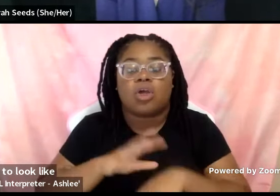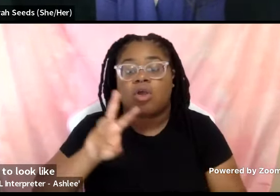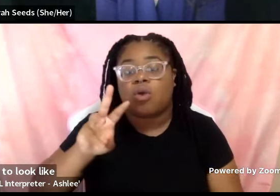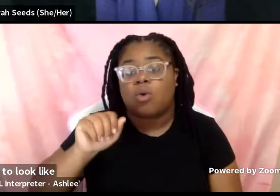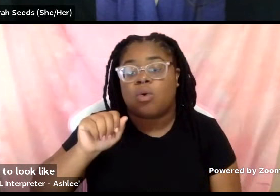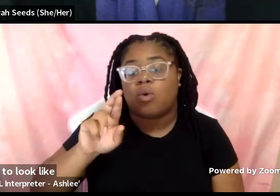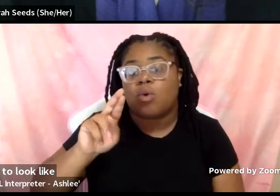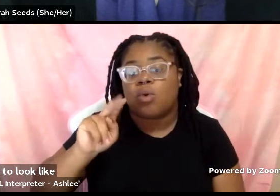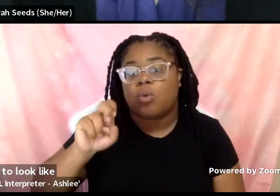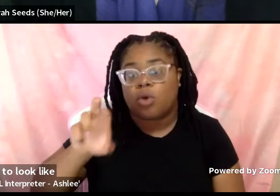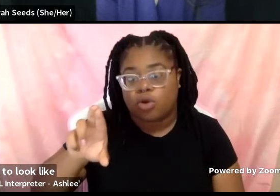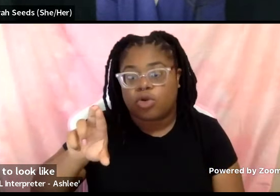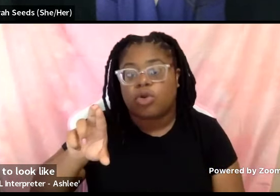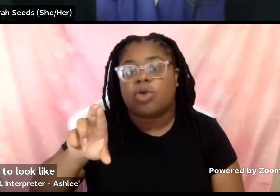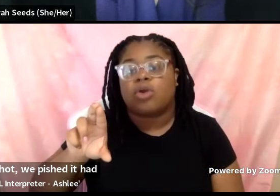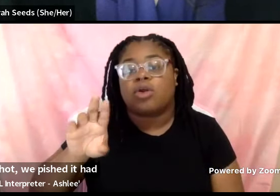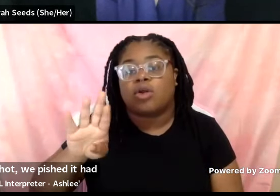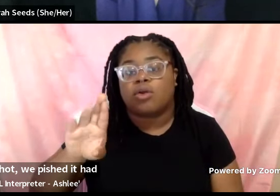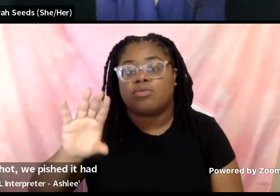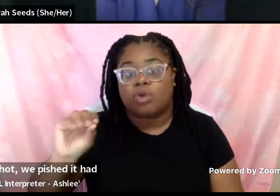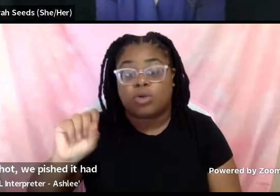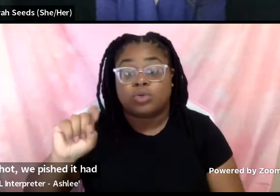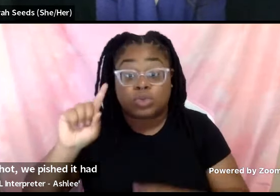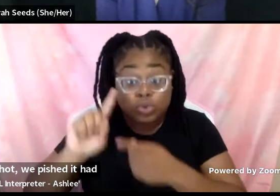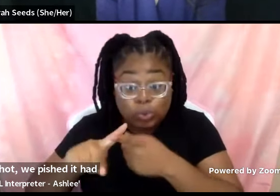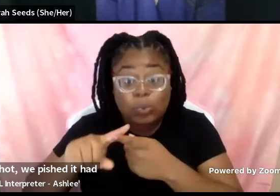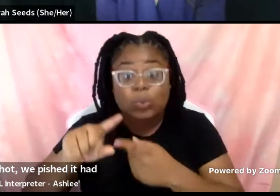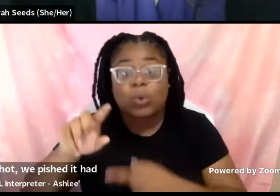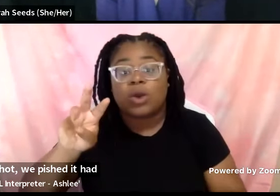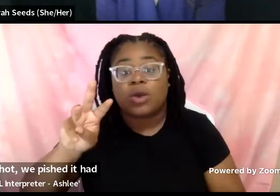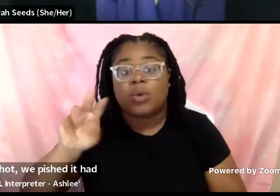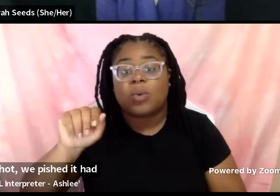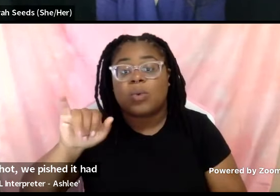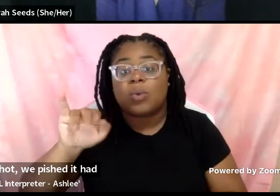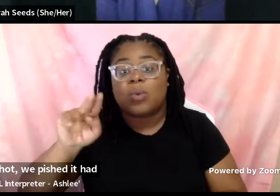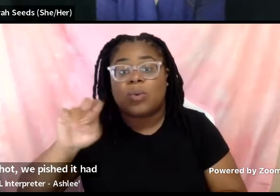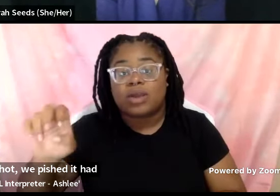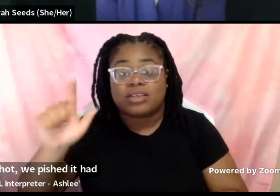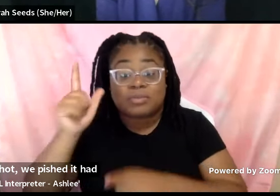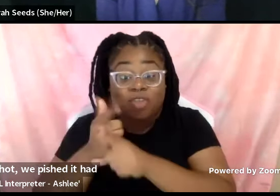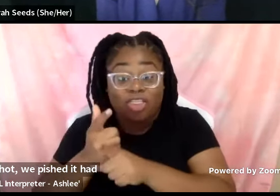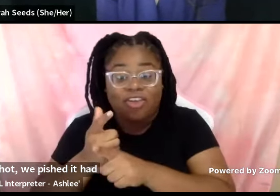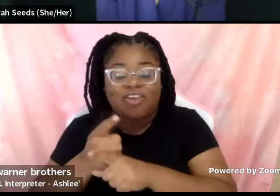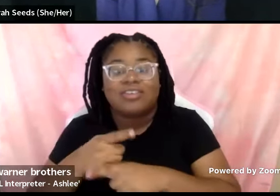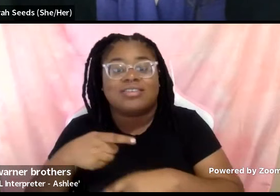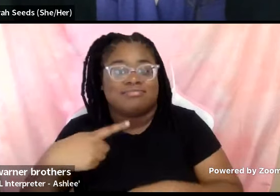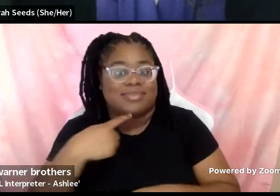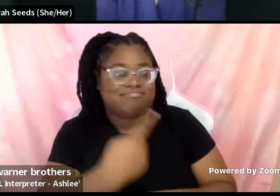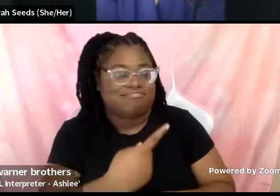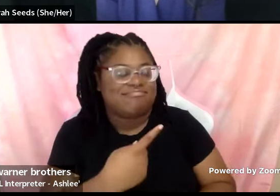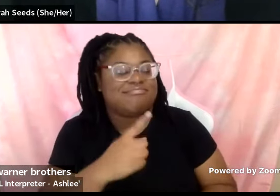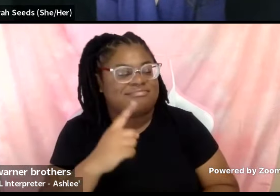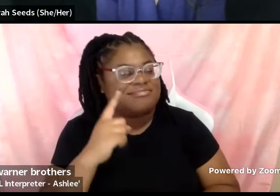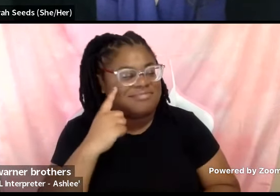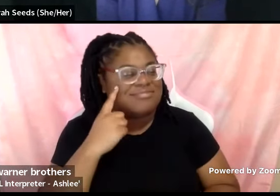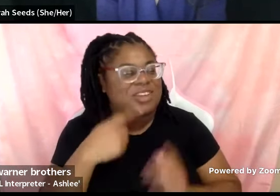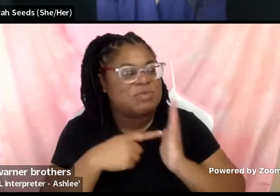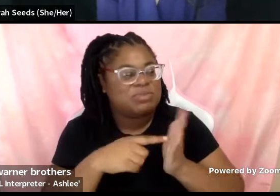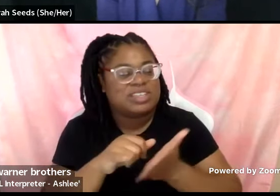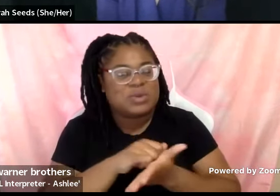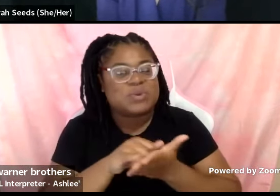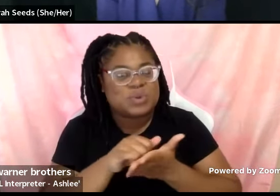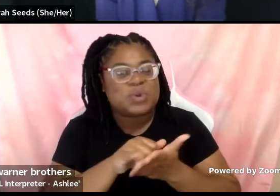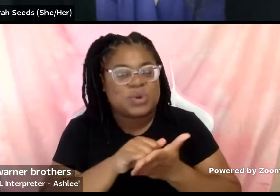Wayne brothers, and they were like, this feels like New York City, and we feel like you guys really represented New York City, and we appreciate that.